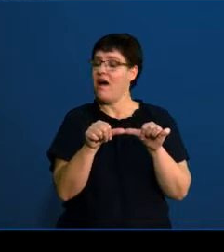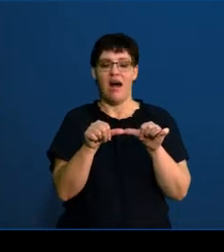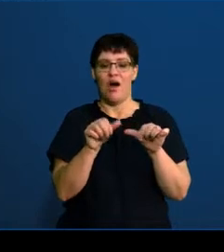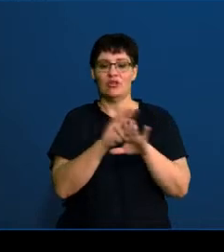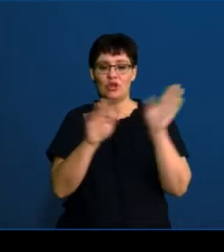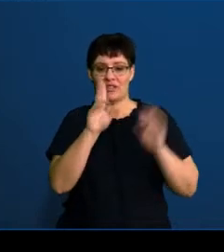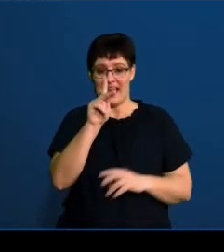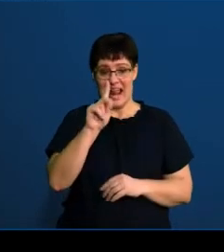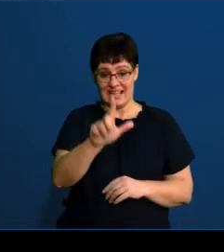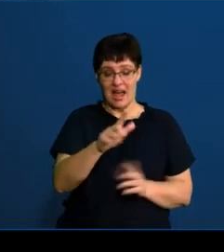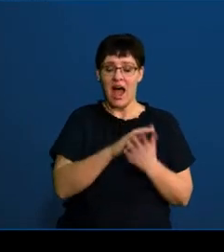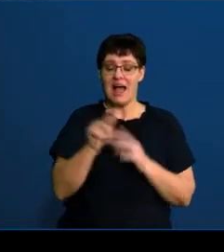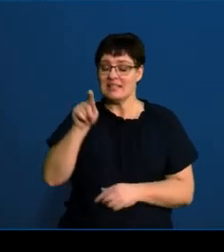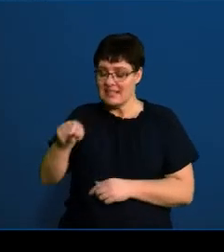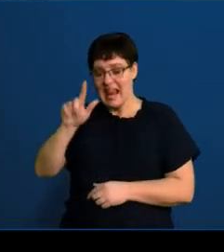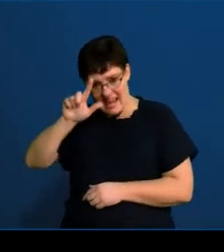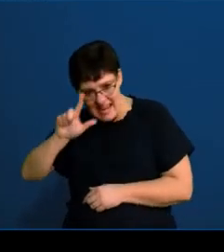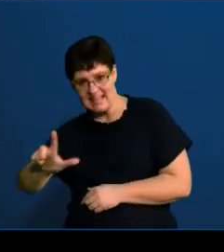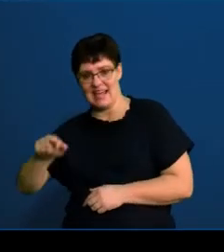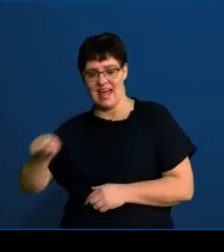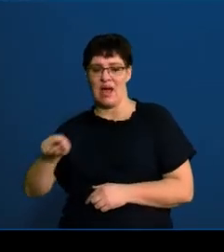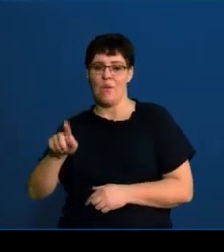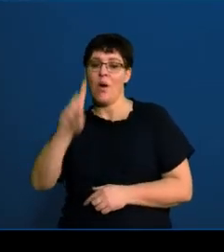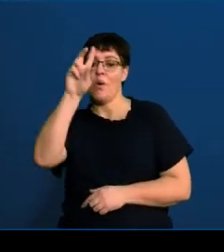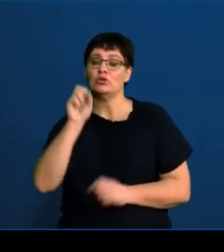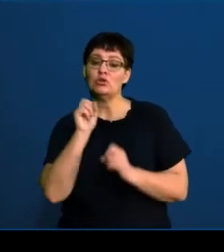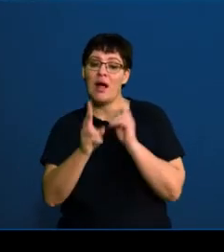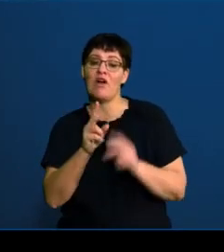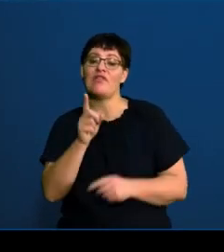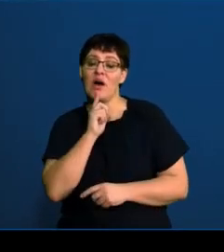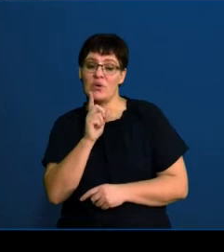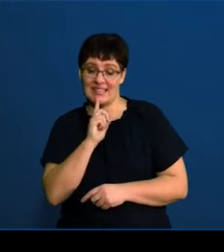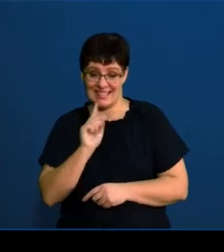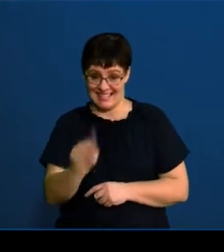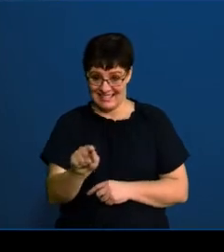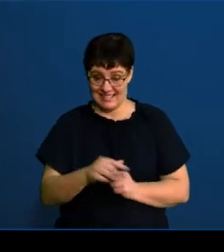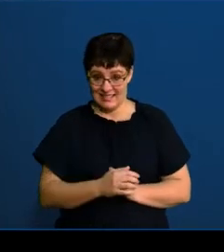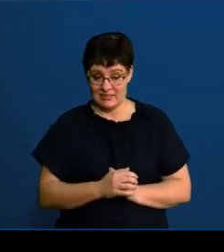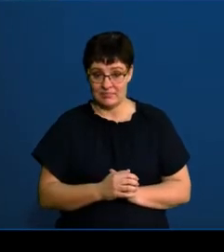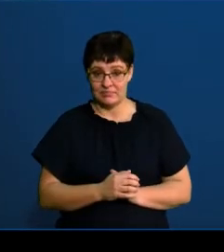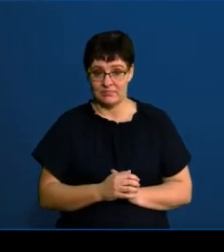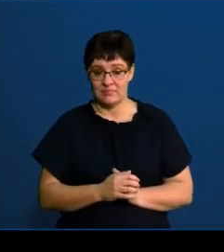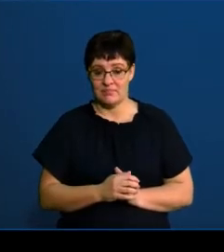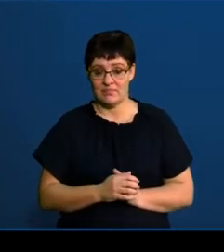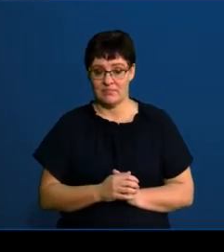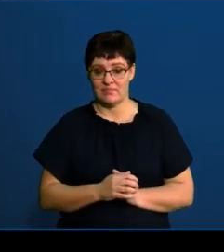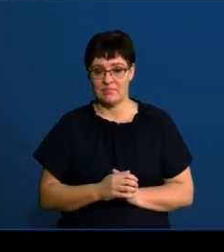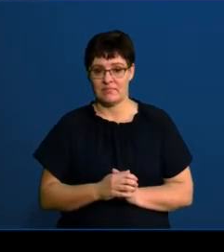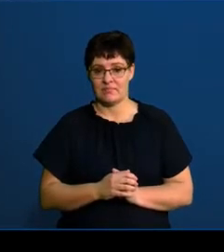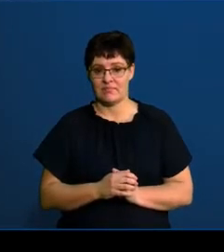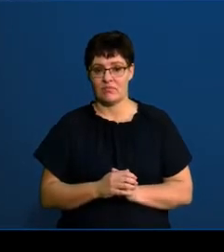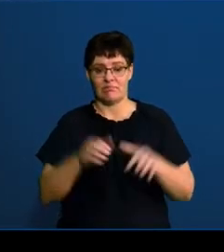meter reading. That answer is liters. Okay, let's move on to the next